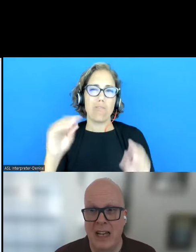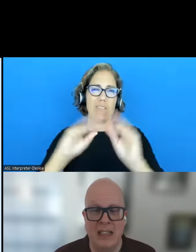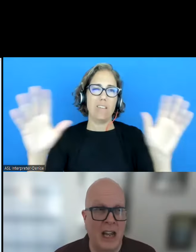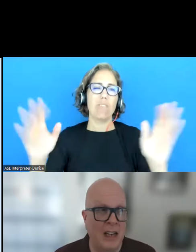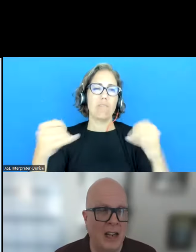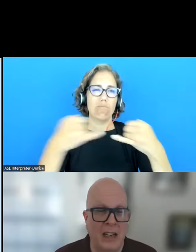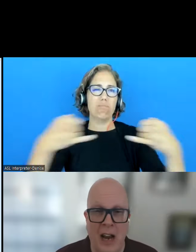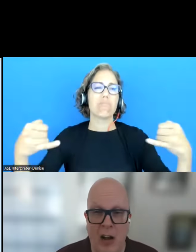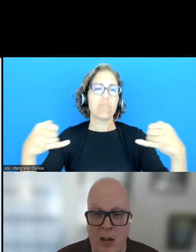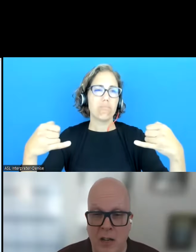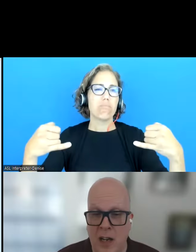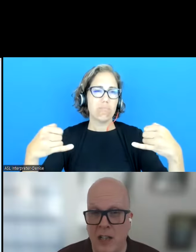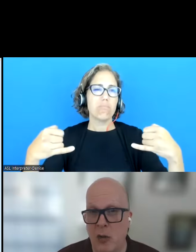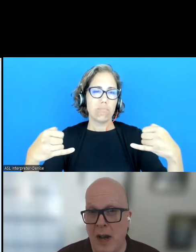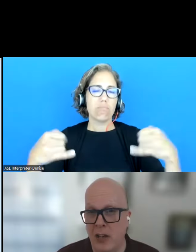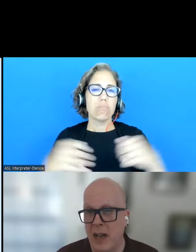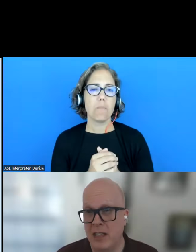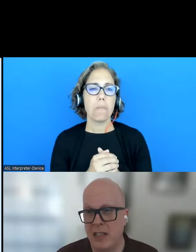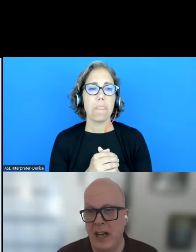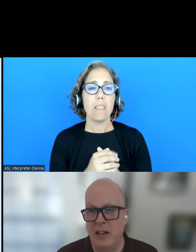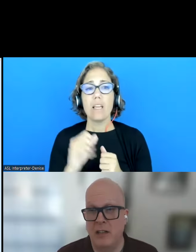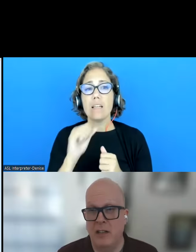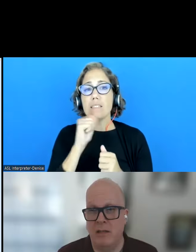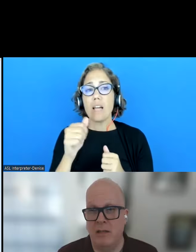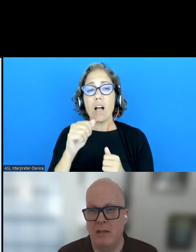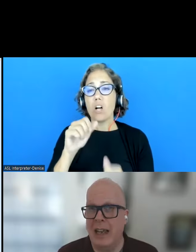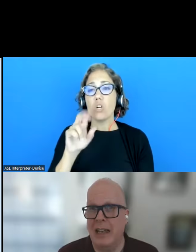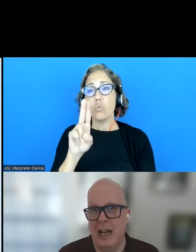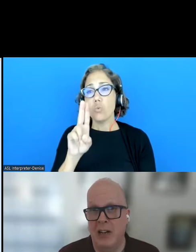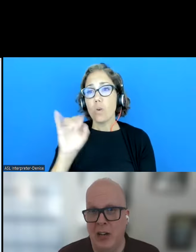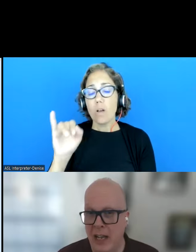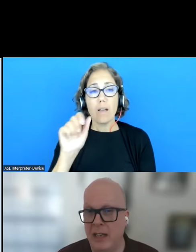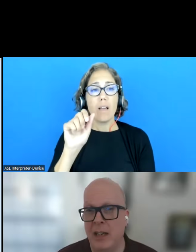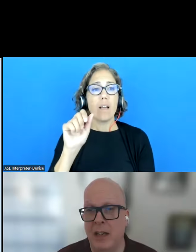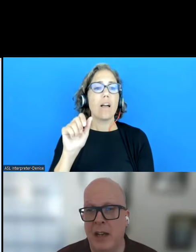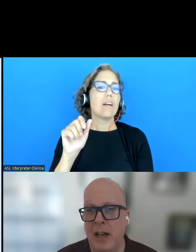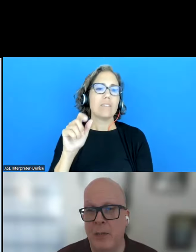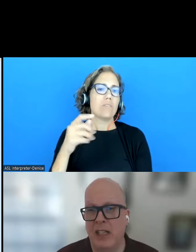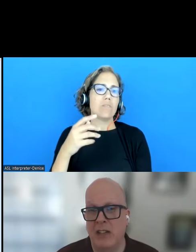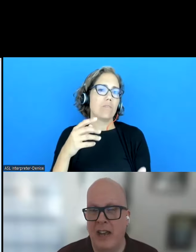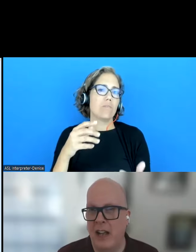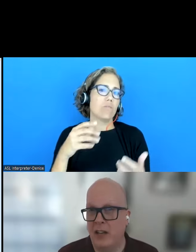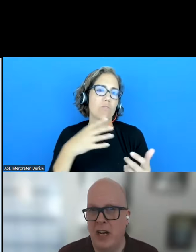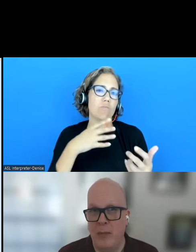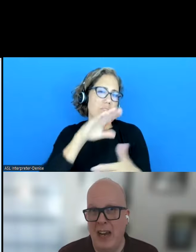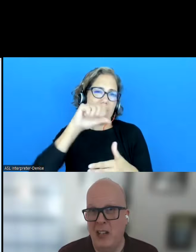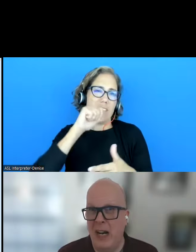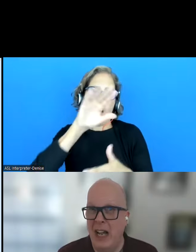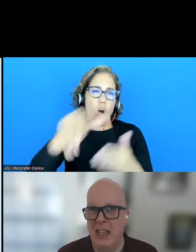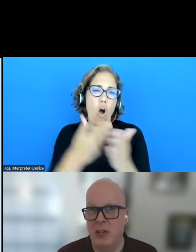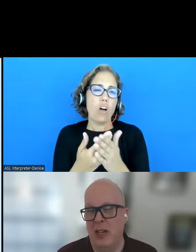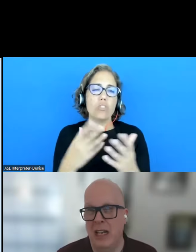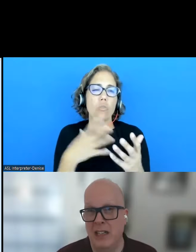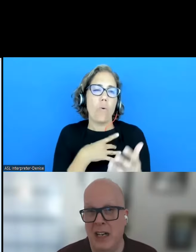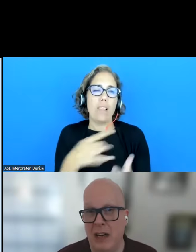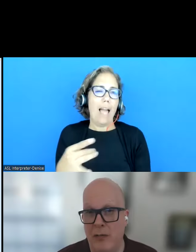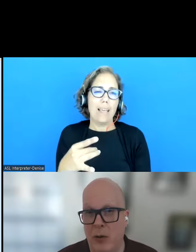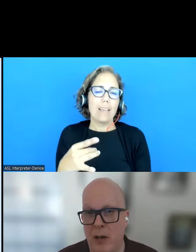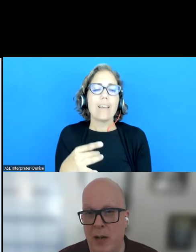it's not all UI UX designers like to underline because of how that looks on a page. But I think it's